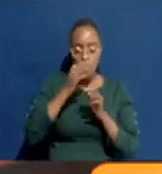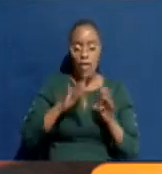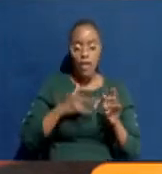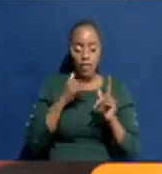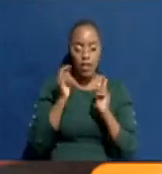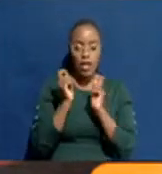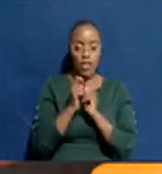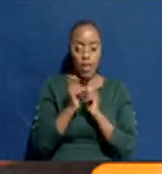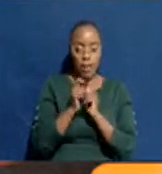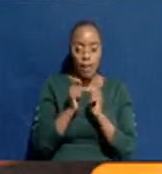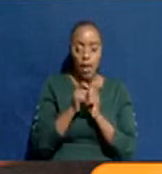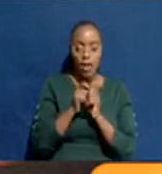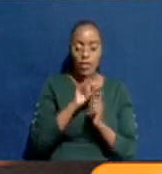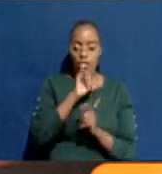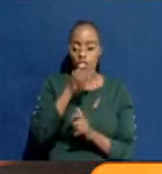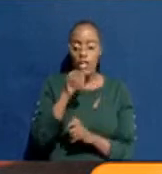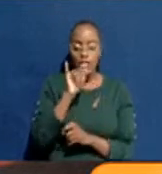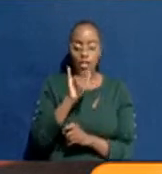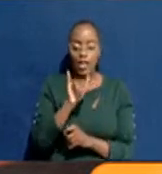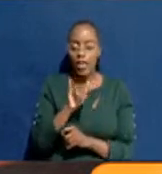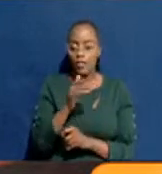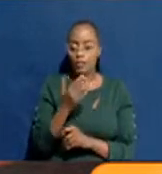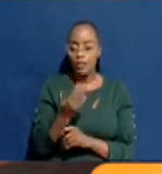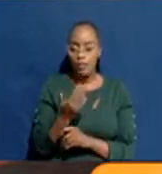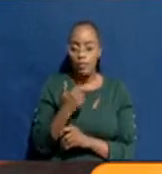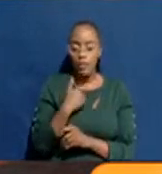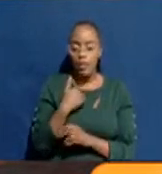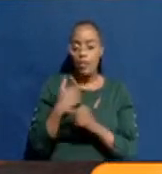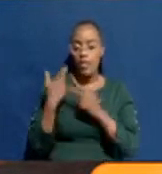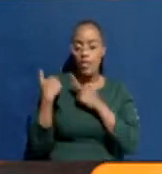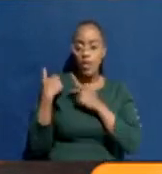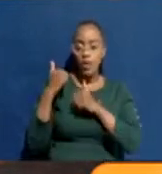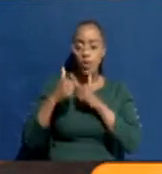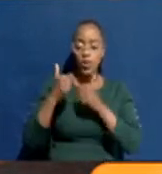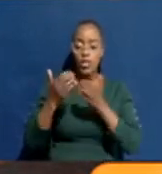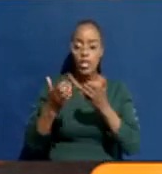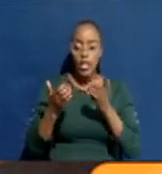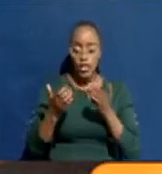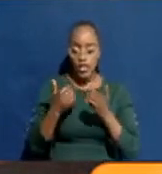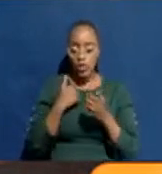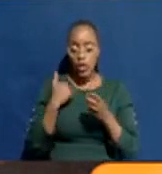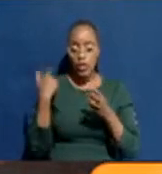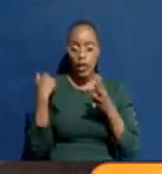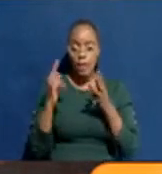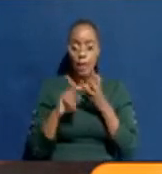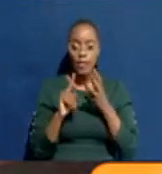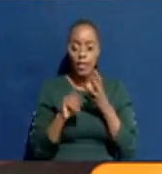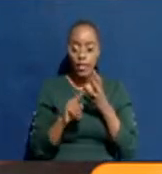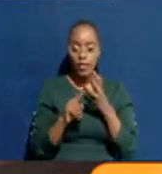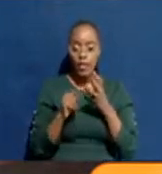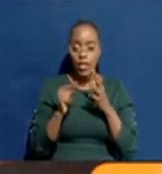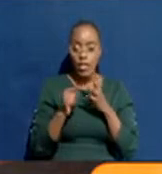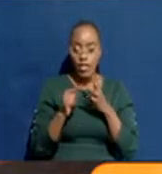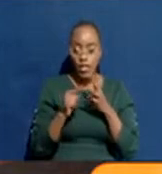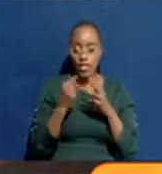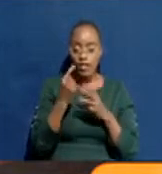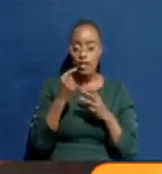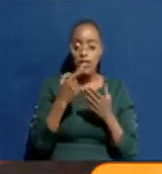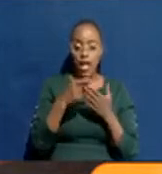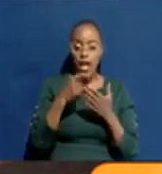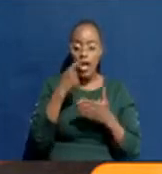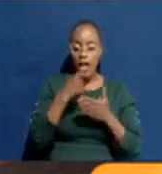pain. It's just that, they have to play the role they need to play. And thirdly, this is not a revenue